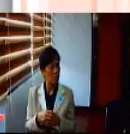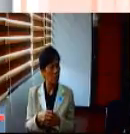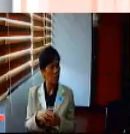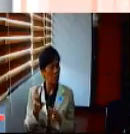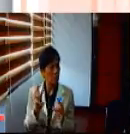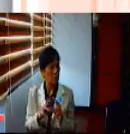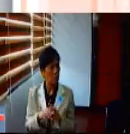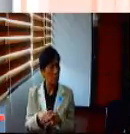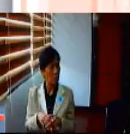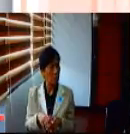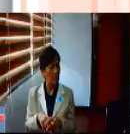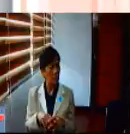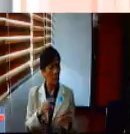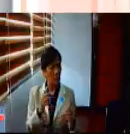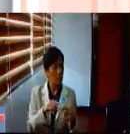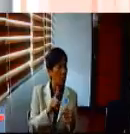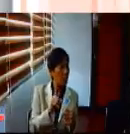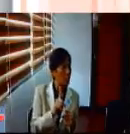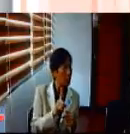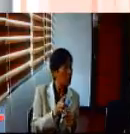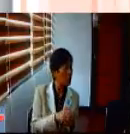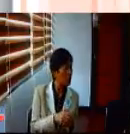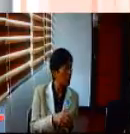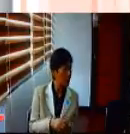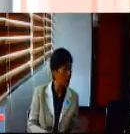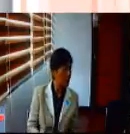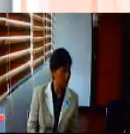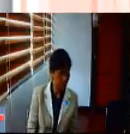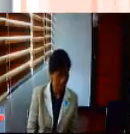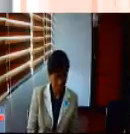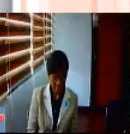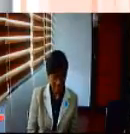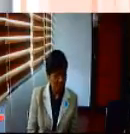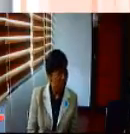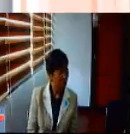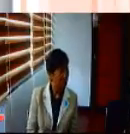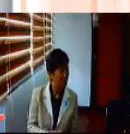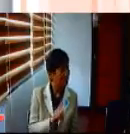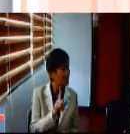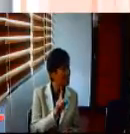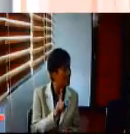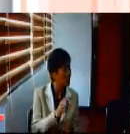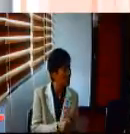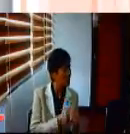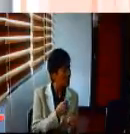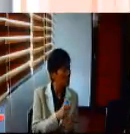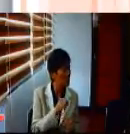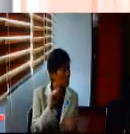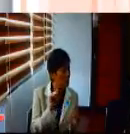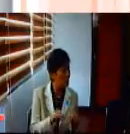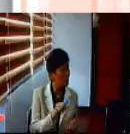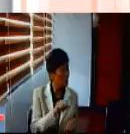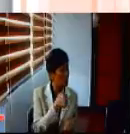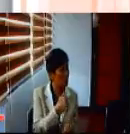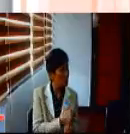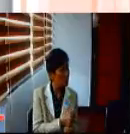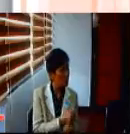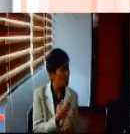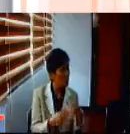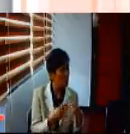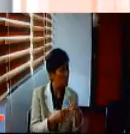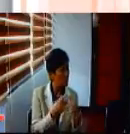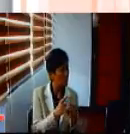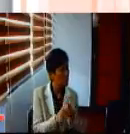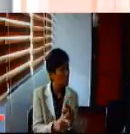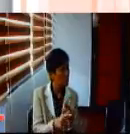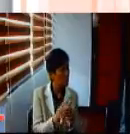What is your when did you first study this? There's the base. What year can you establish the baseline? The first